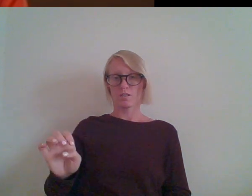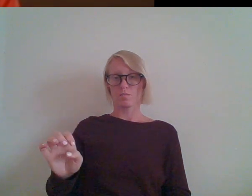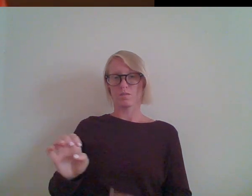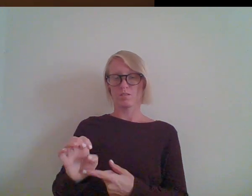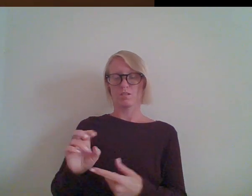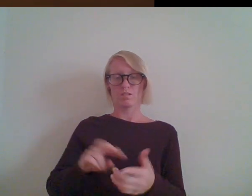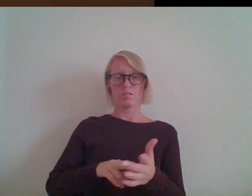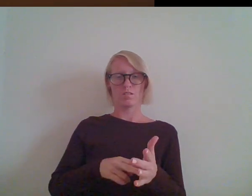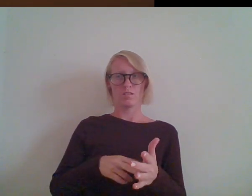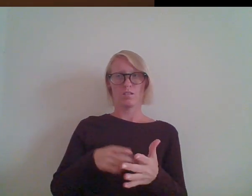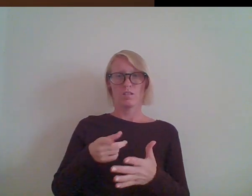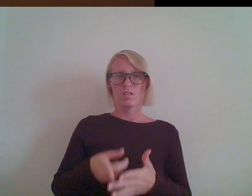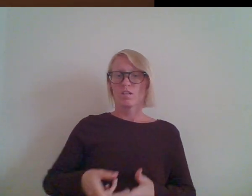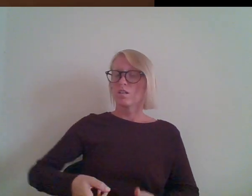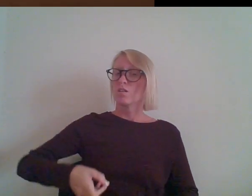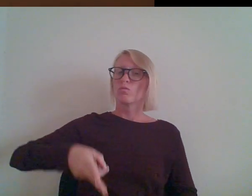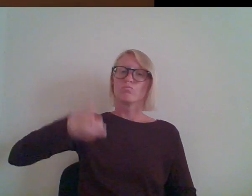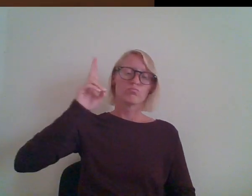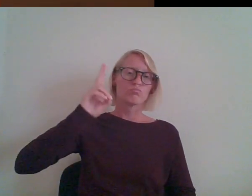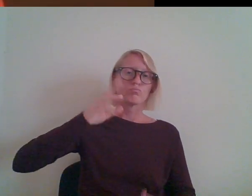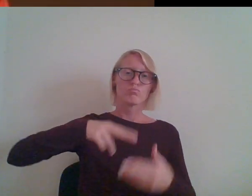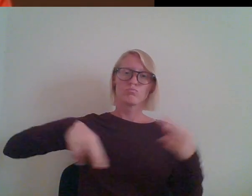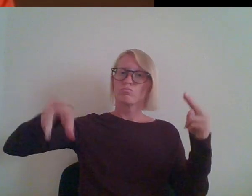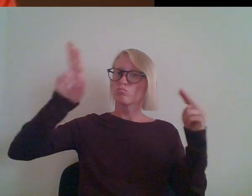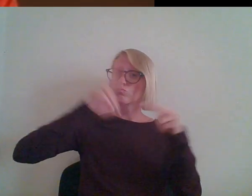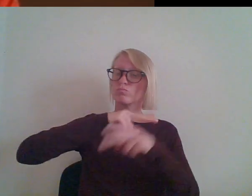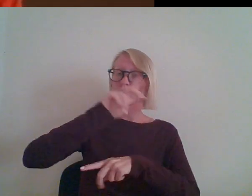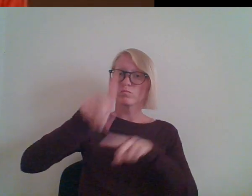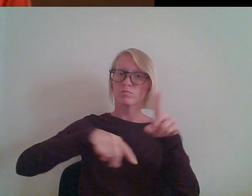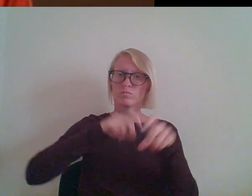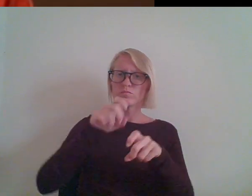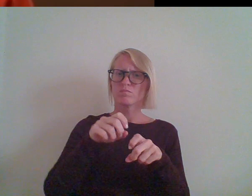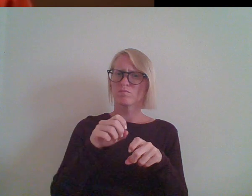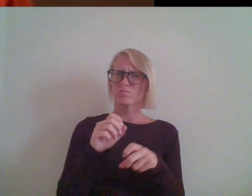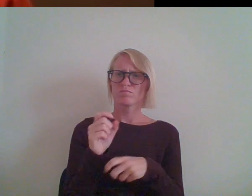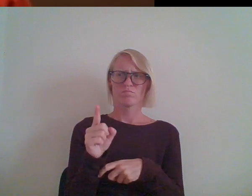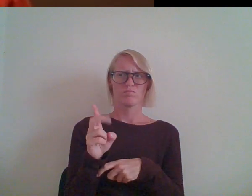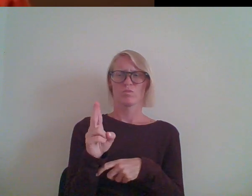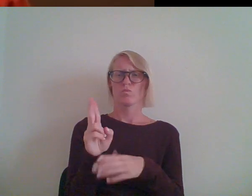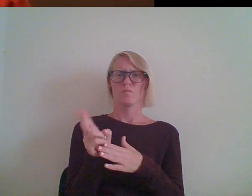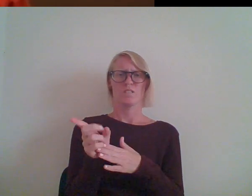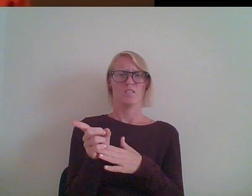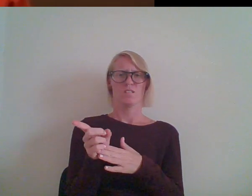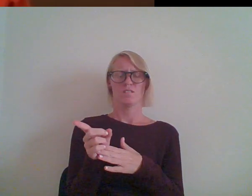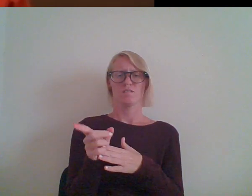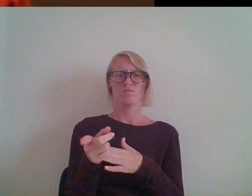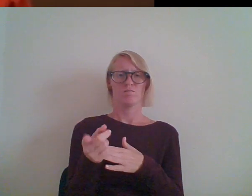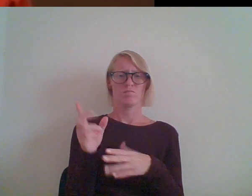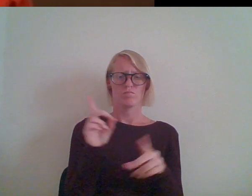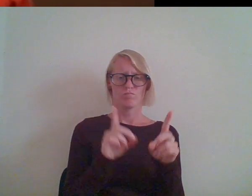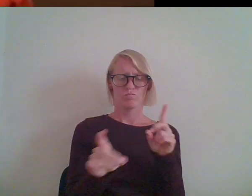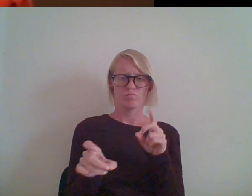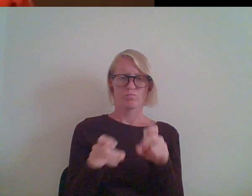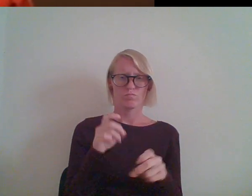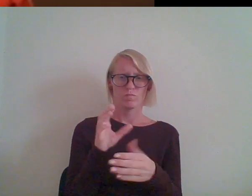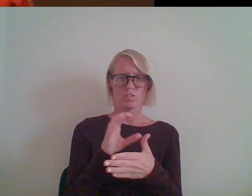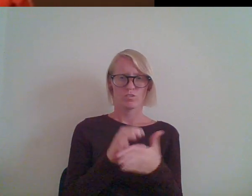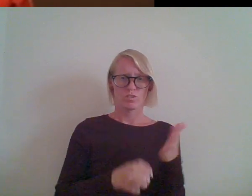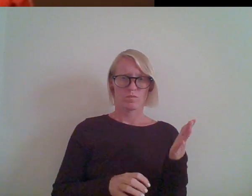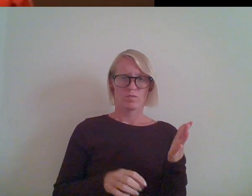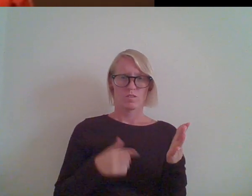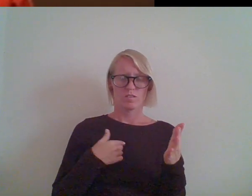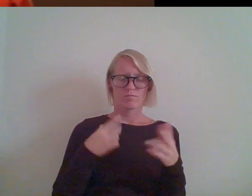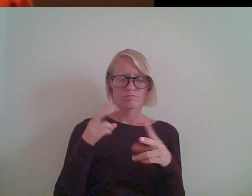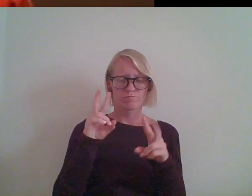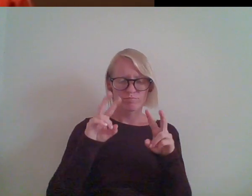questions as you go through. It only takes a couple of minutes to survey a chapter in any class, okay? As you're surveying,